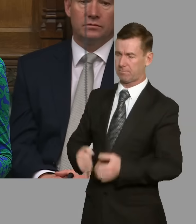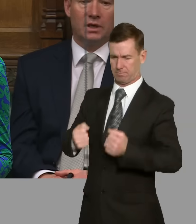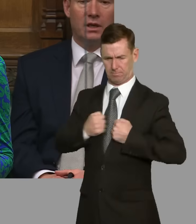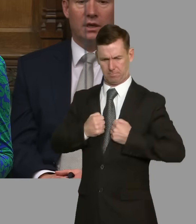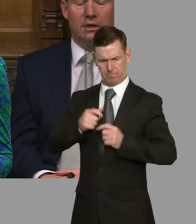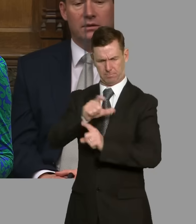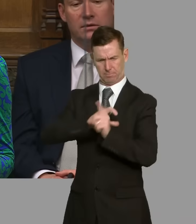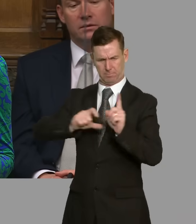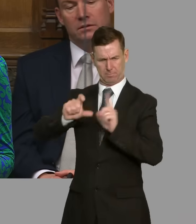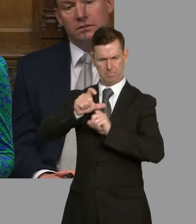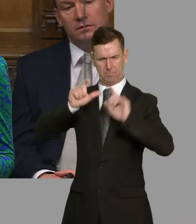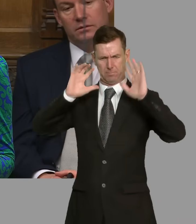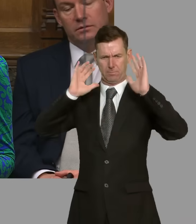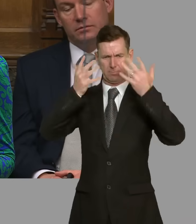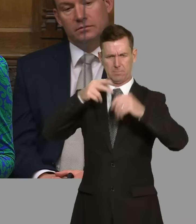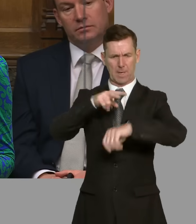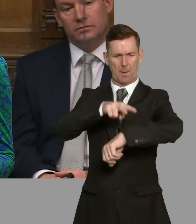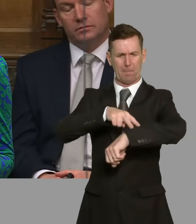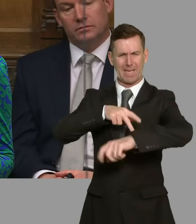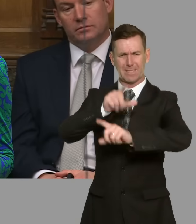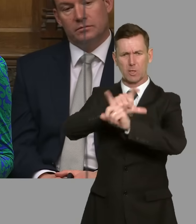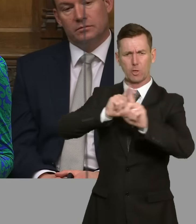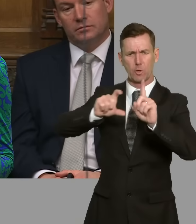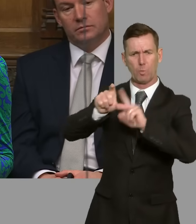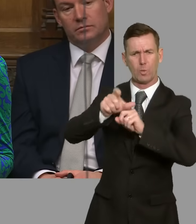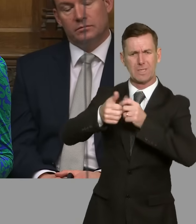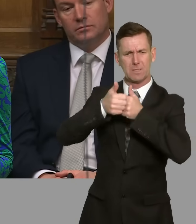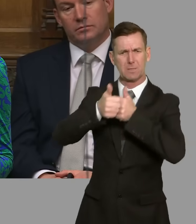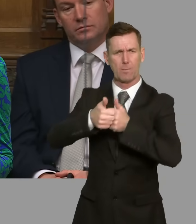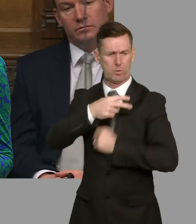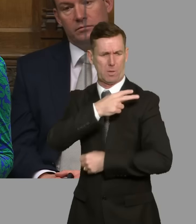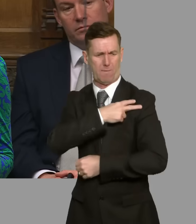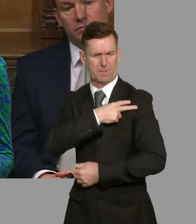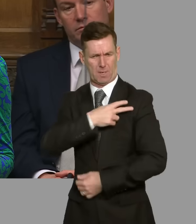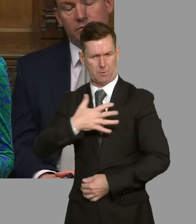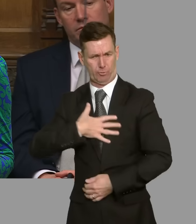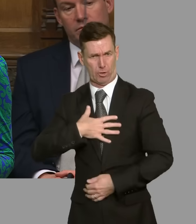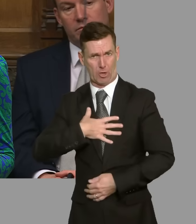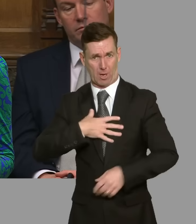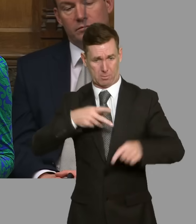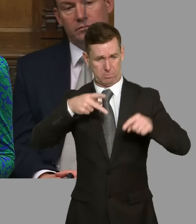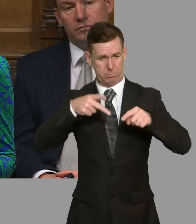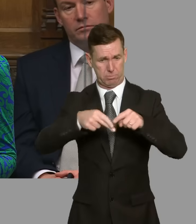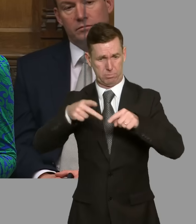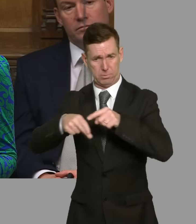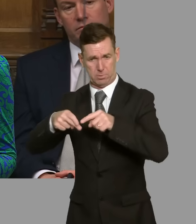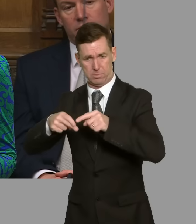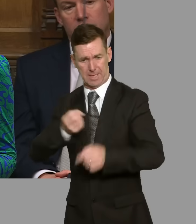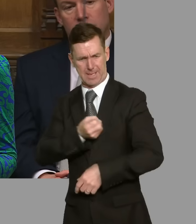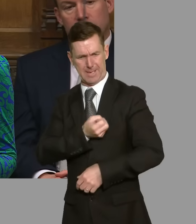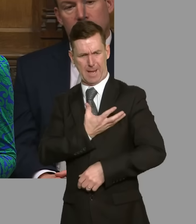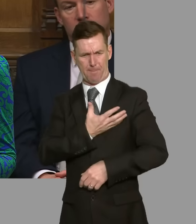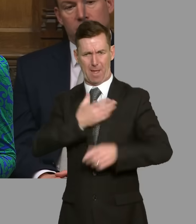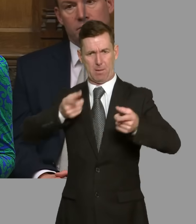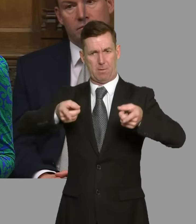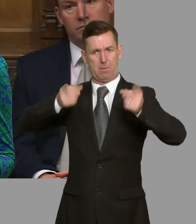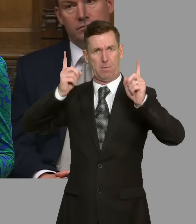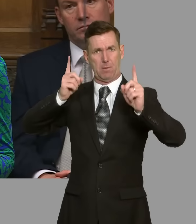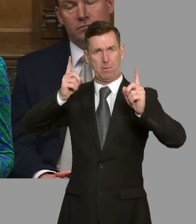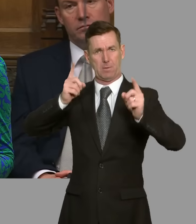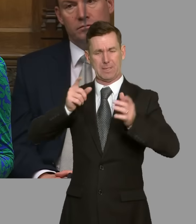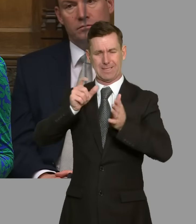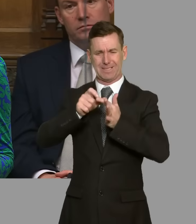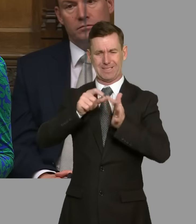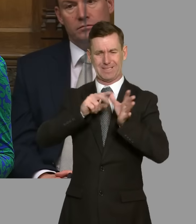Cheshire. The Labour Police and Crime Commissioner, Dan Price, was silent on this issue, seemingly content to see numbers